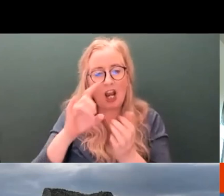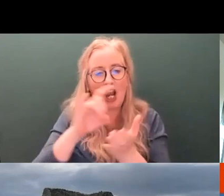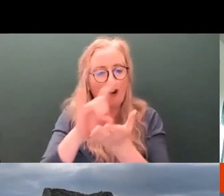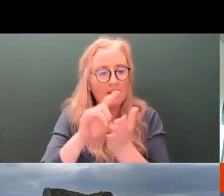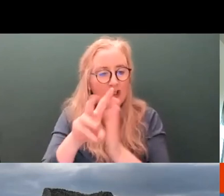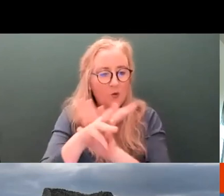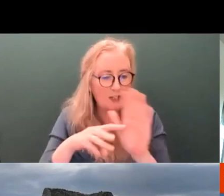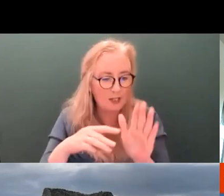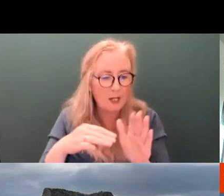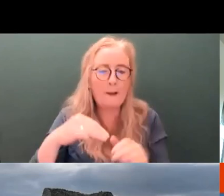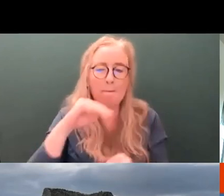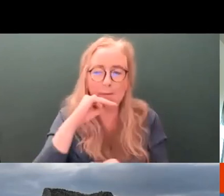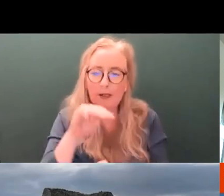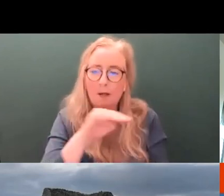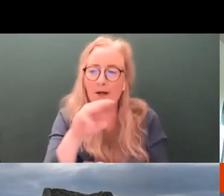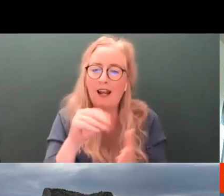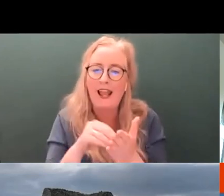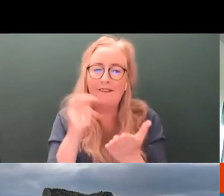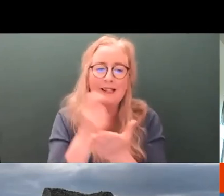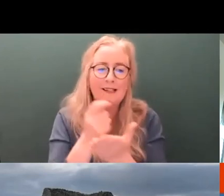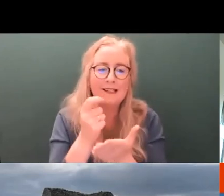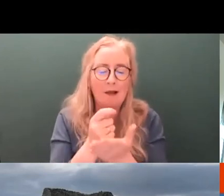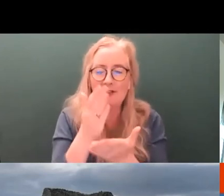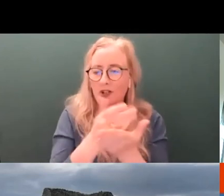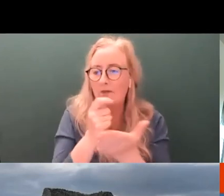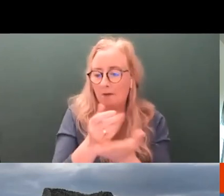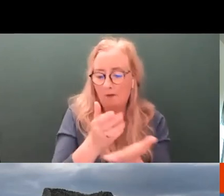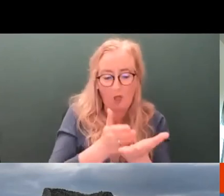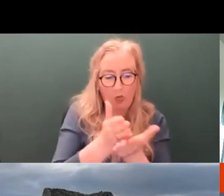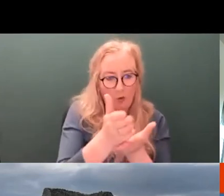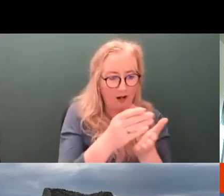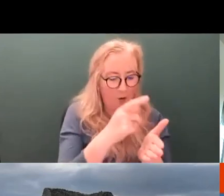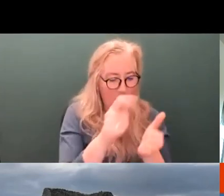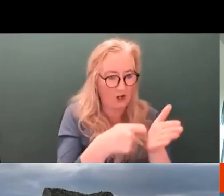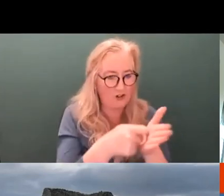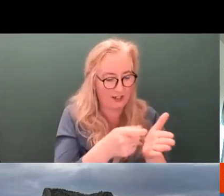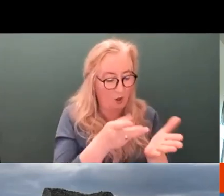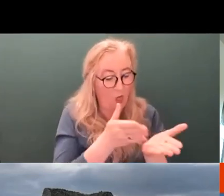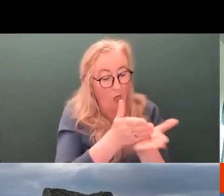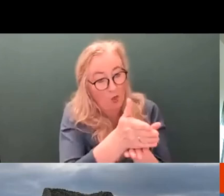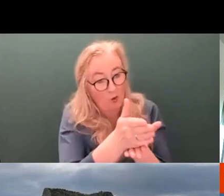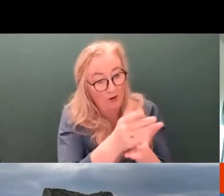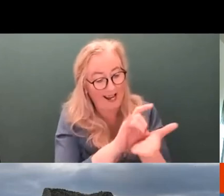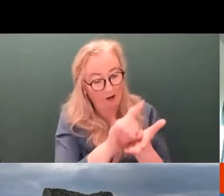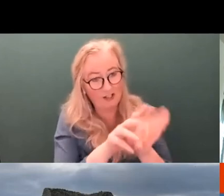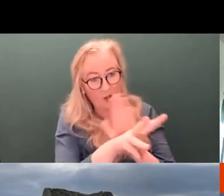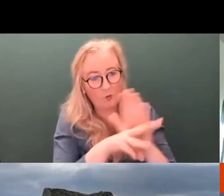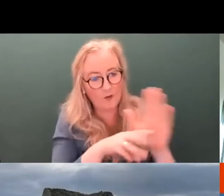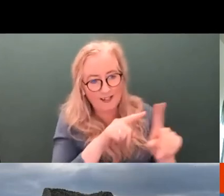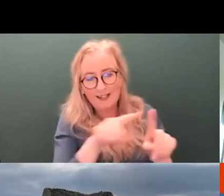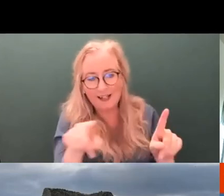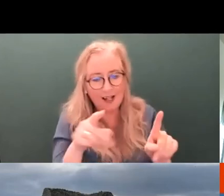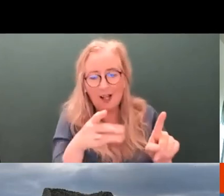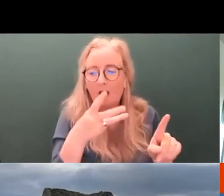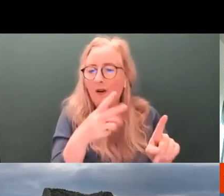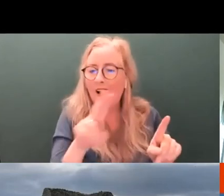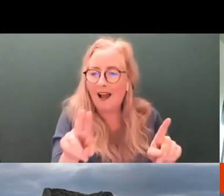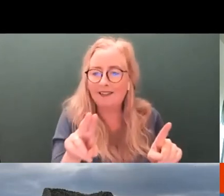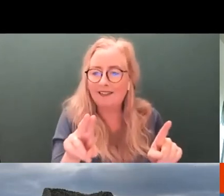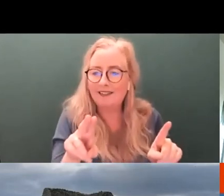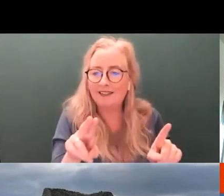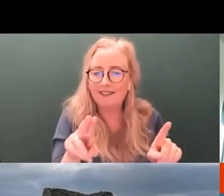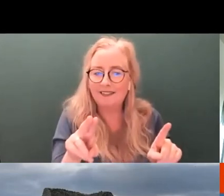to allow, of course, the fact that, you know, sometimes people are still working on a project during Heritage Week and might not get to, to,